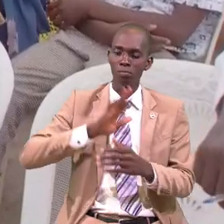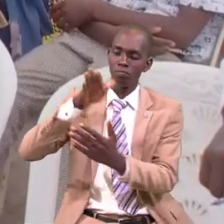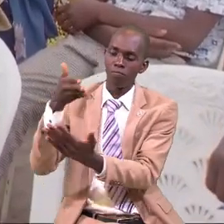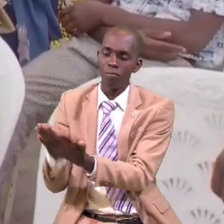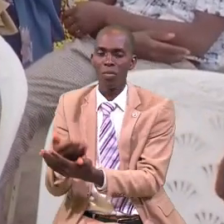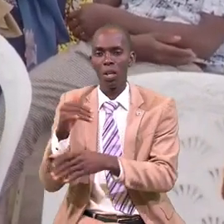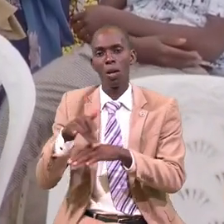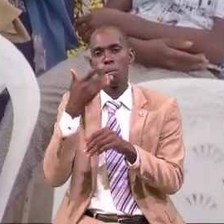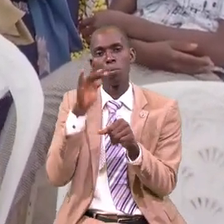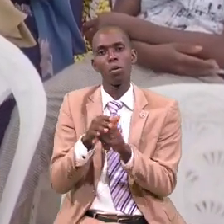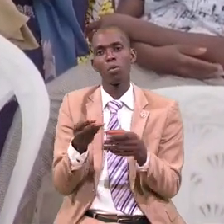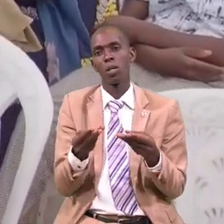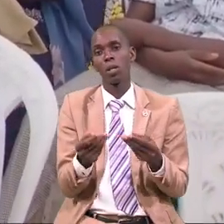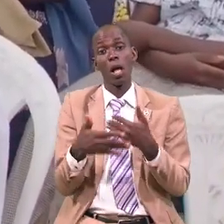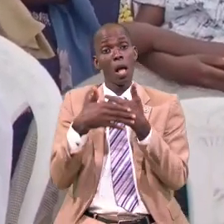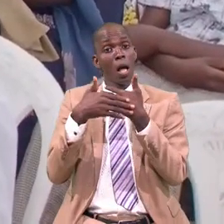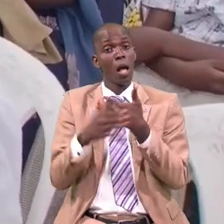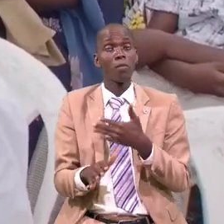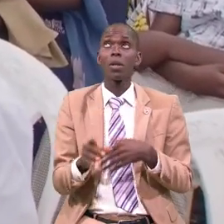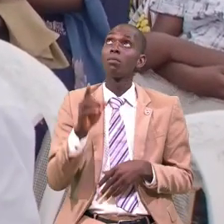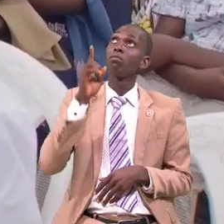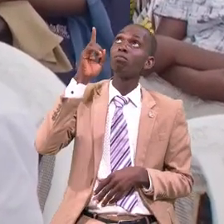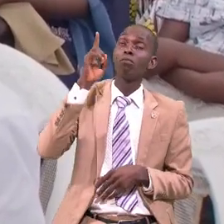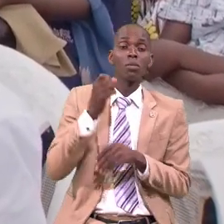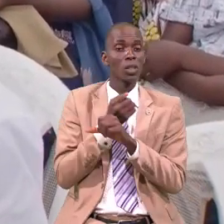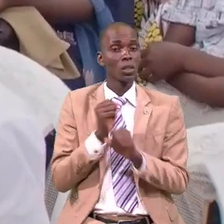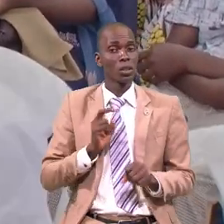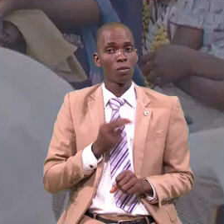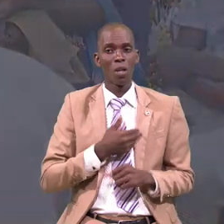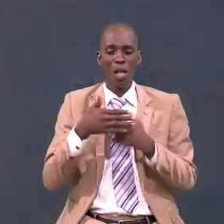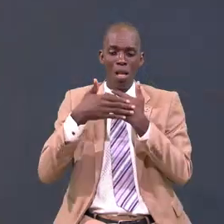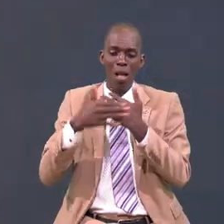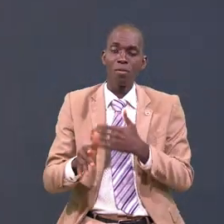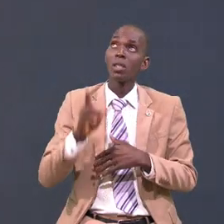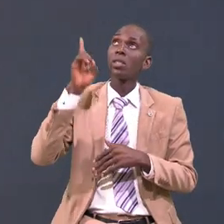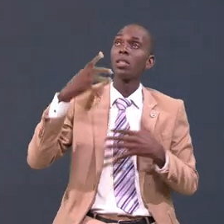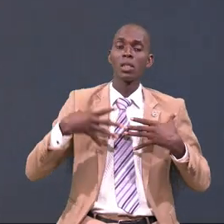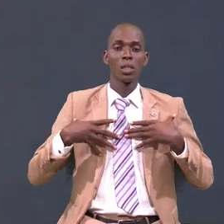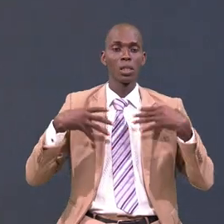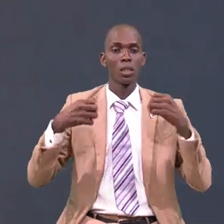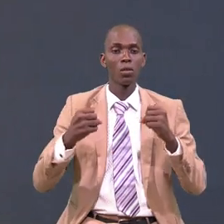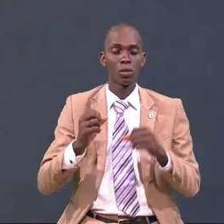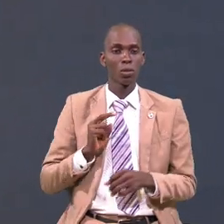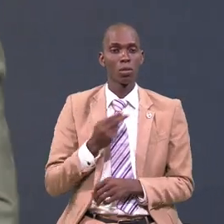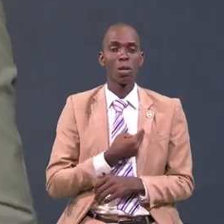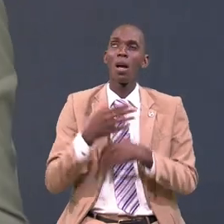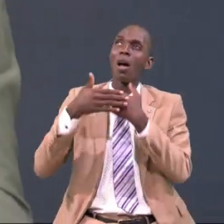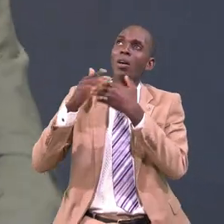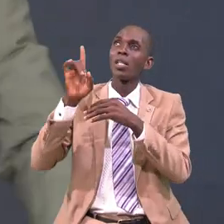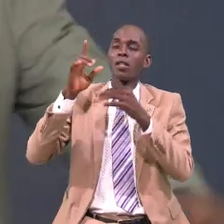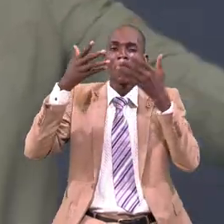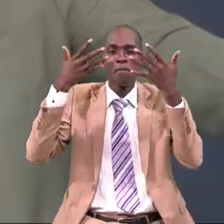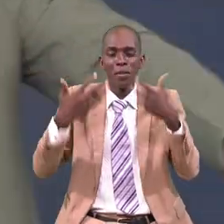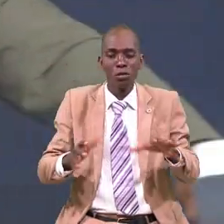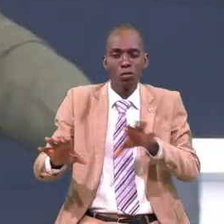After he saved us, after he healed us, after he works miracle in our